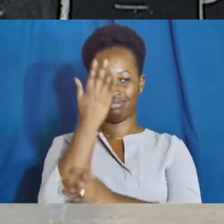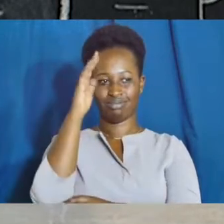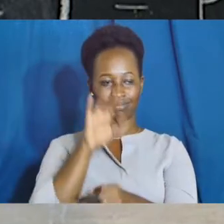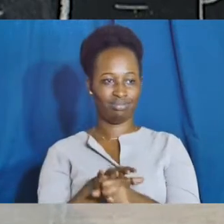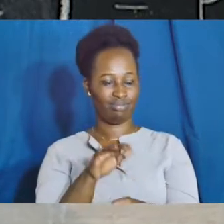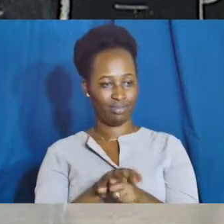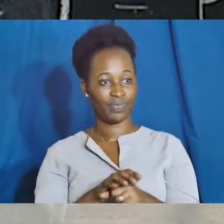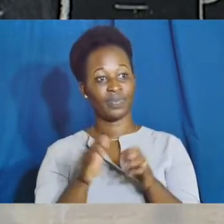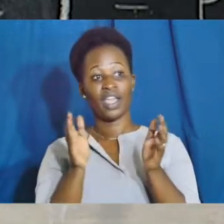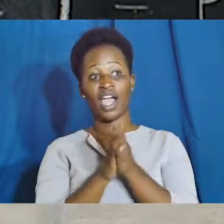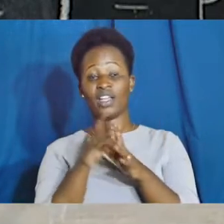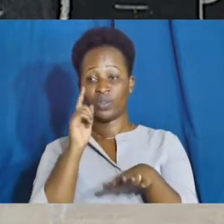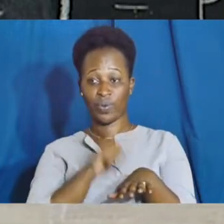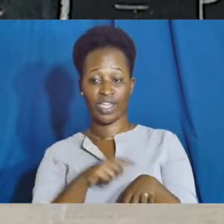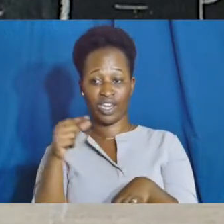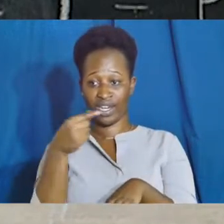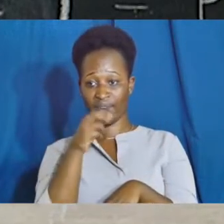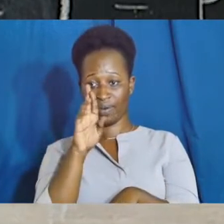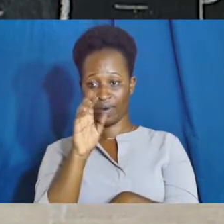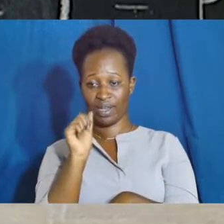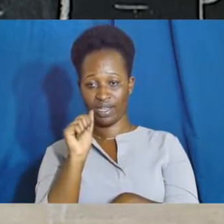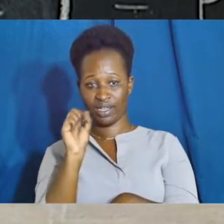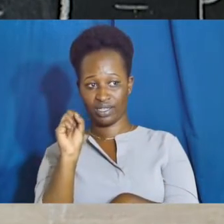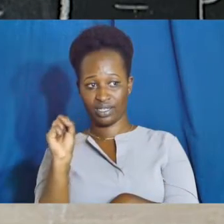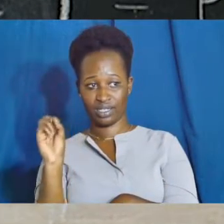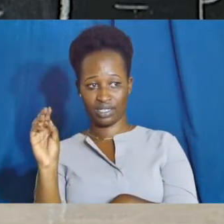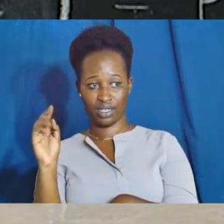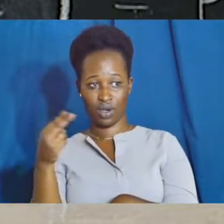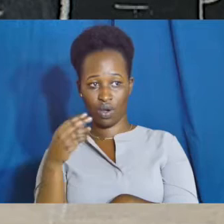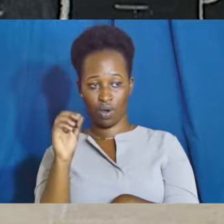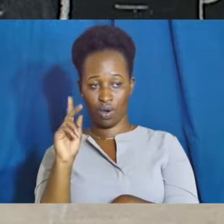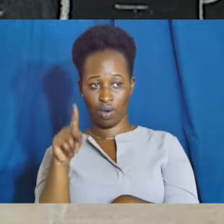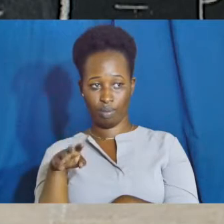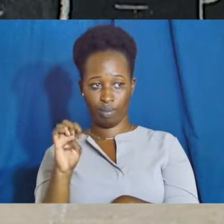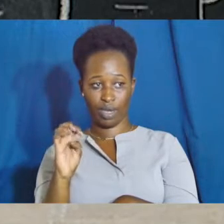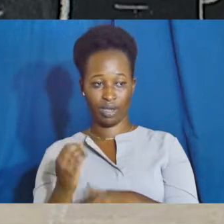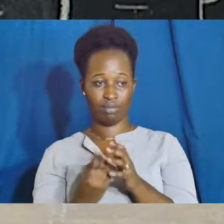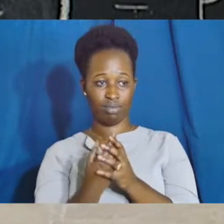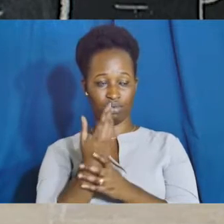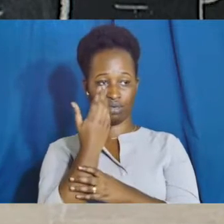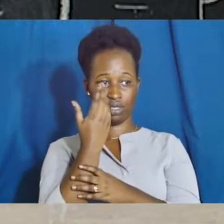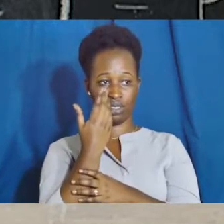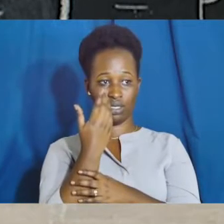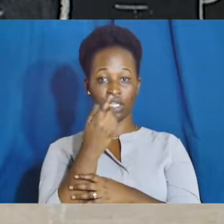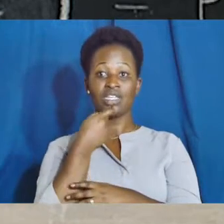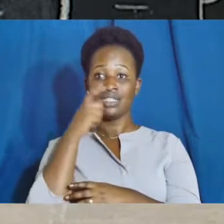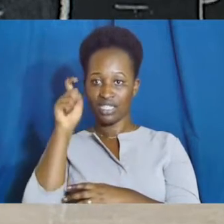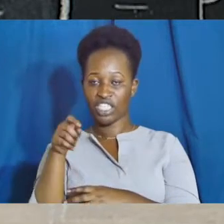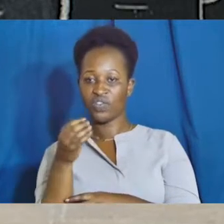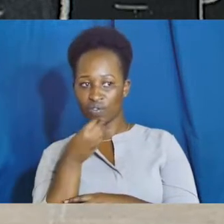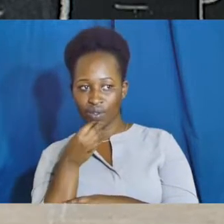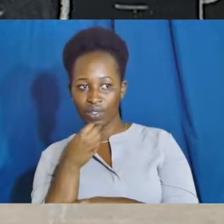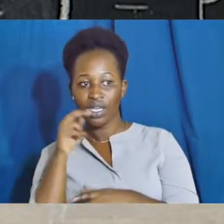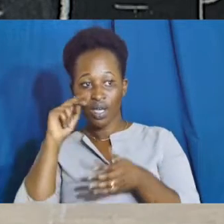grasshoppers. And when grasshoppers increase, that means they need food. In that case, plants will decrease.